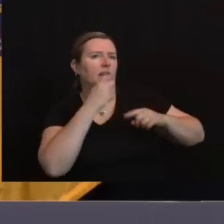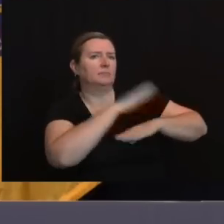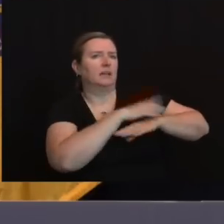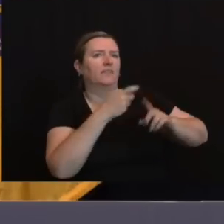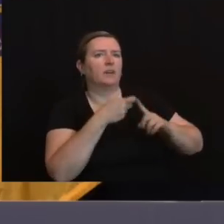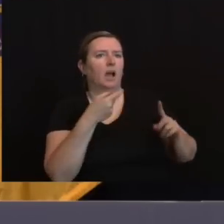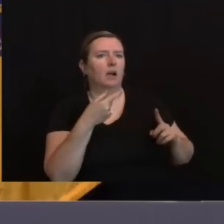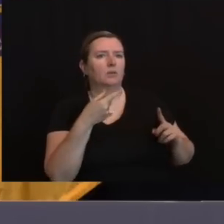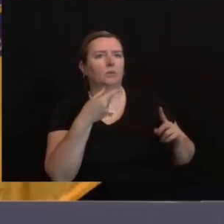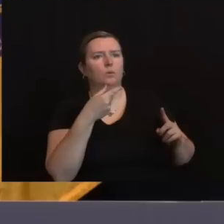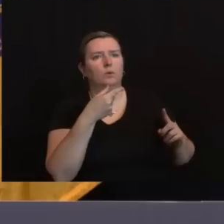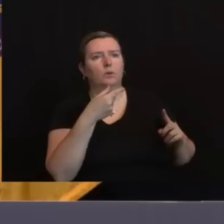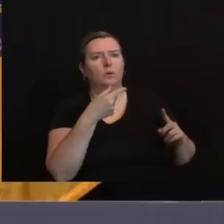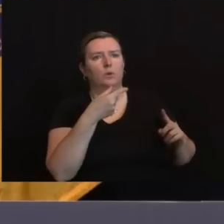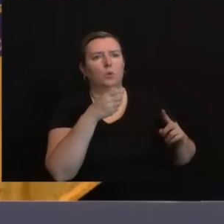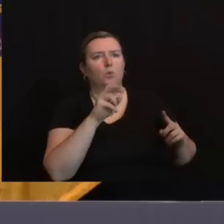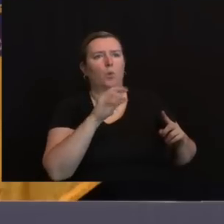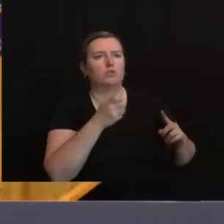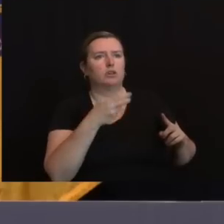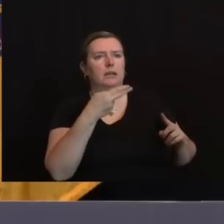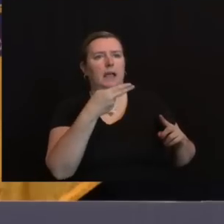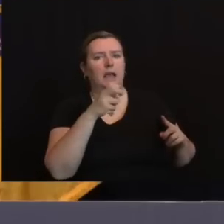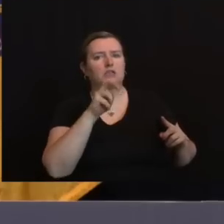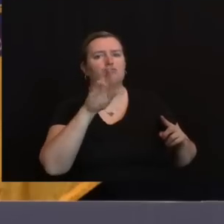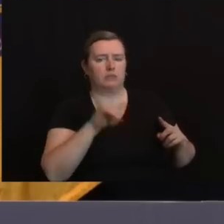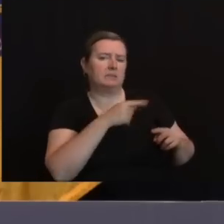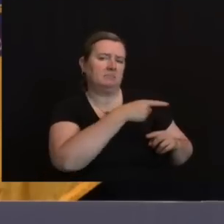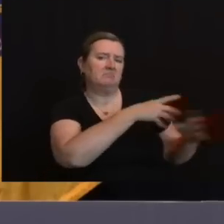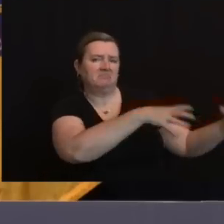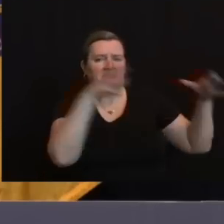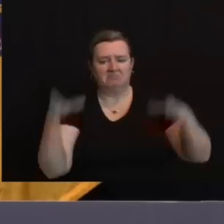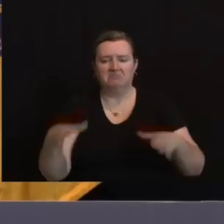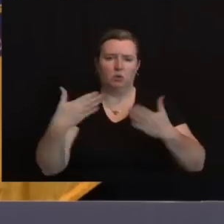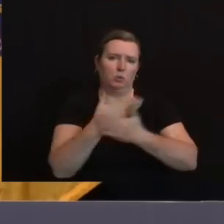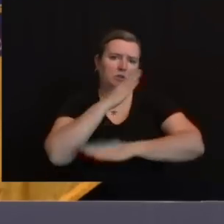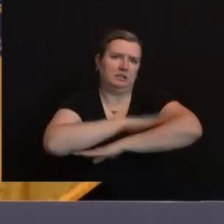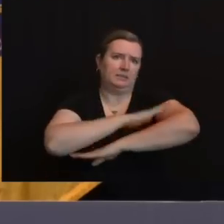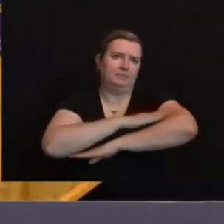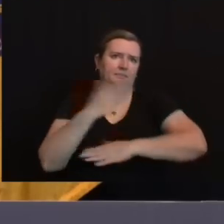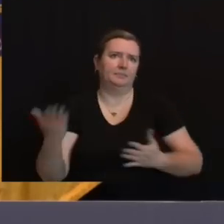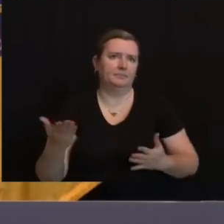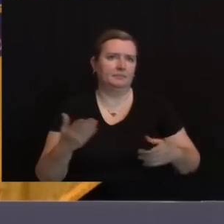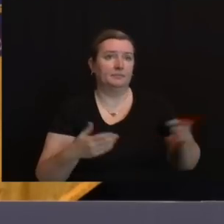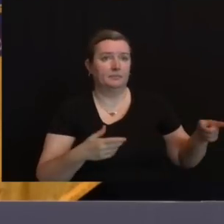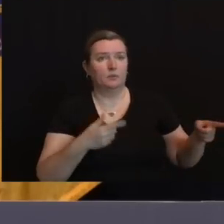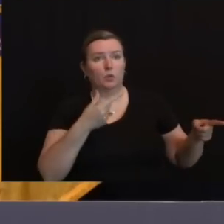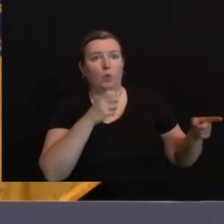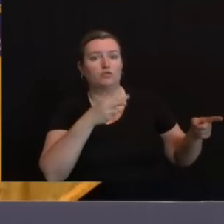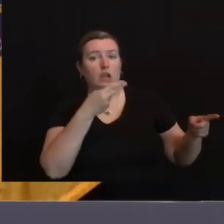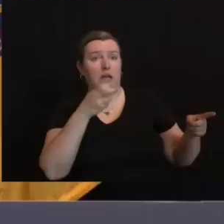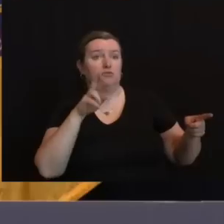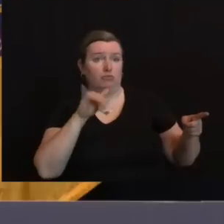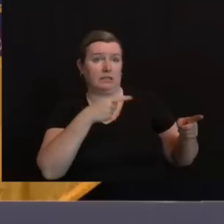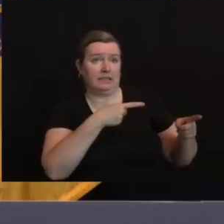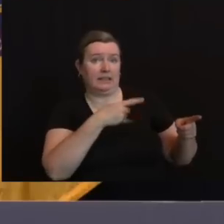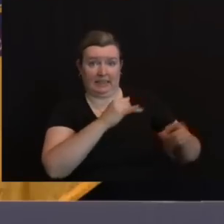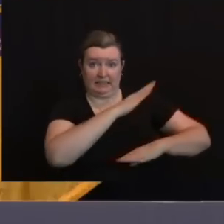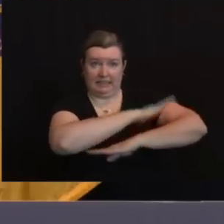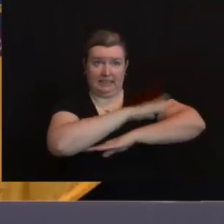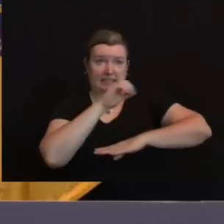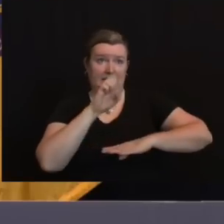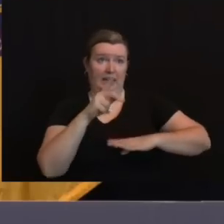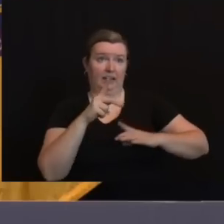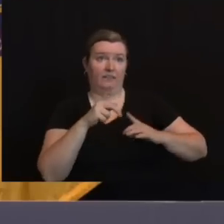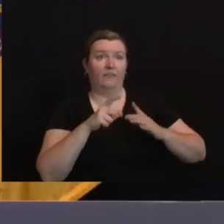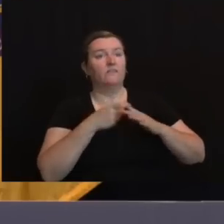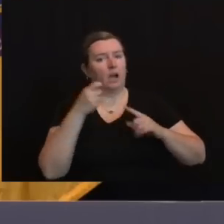I believe it was always the governor's desk in New Jersey, and it was getting repaired. But I've been using it for quite some time. But